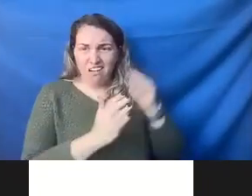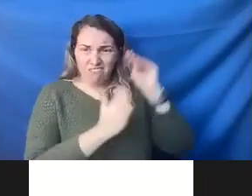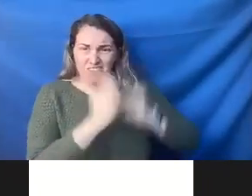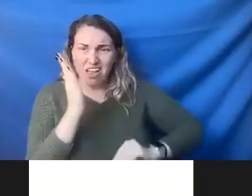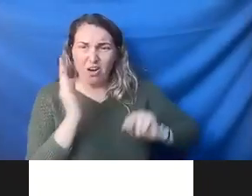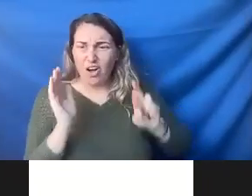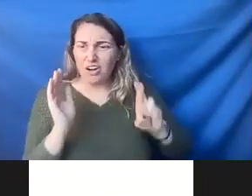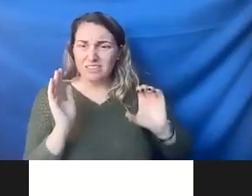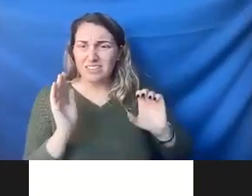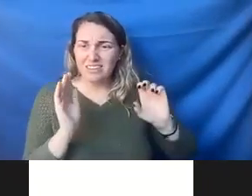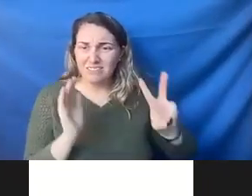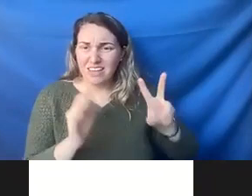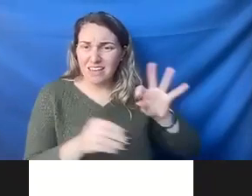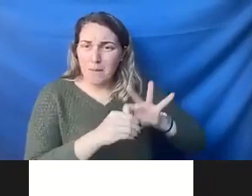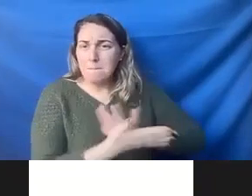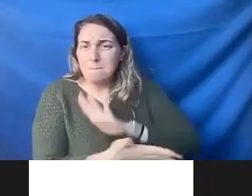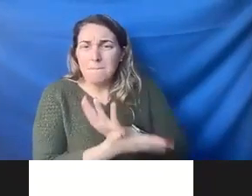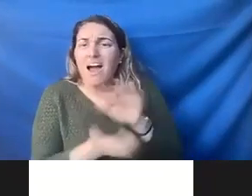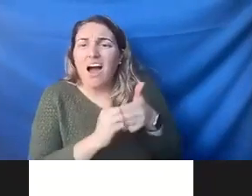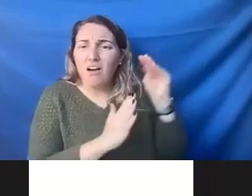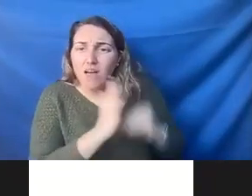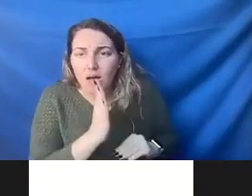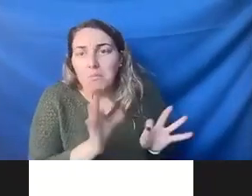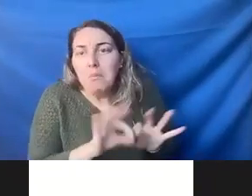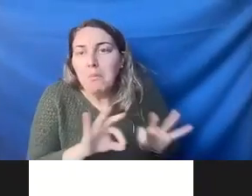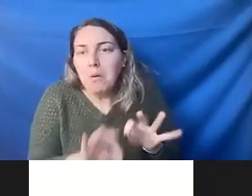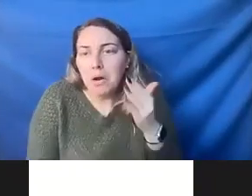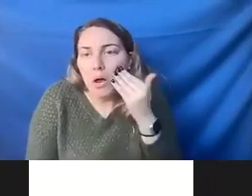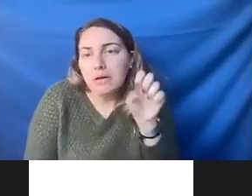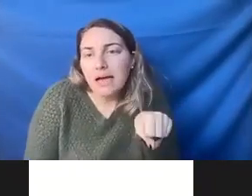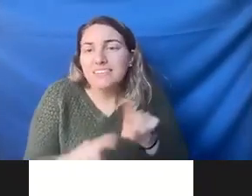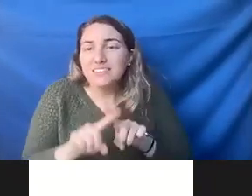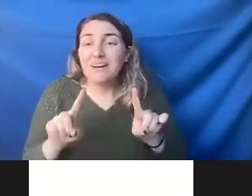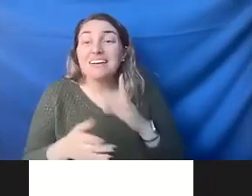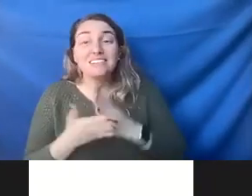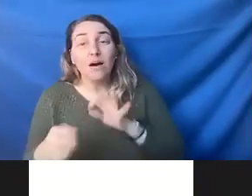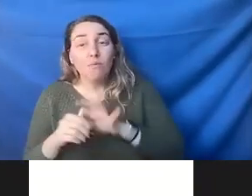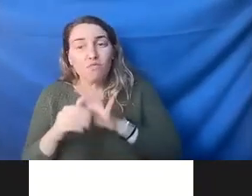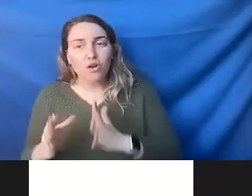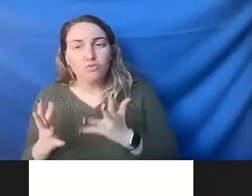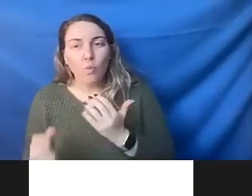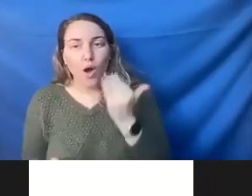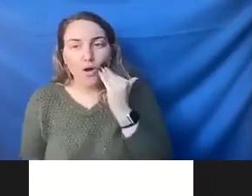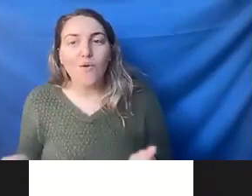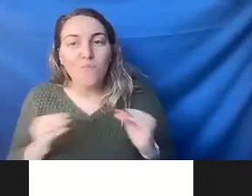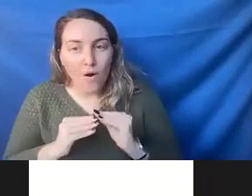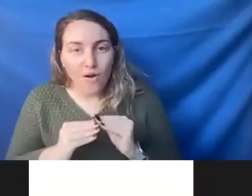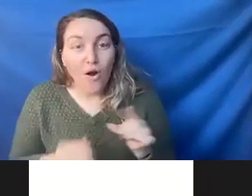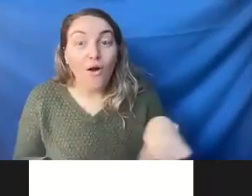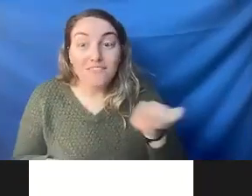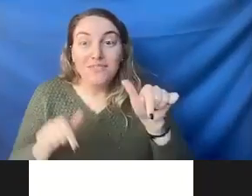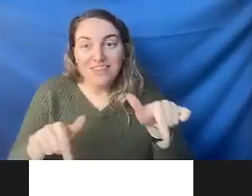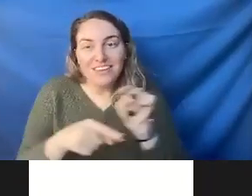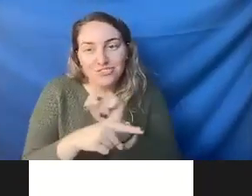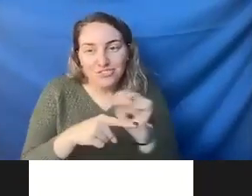to know that. But there's some voters who want to know a little bit more. I have a feeling that you folks on this training